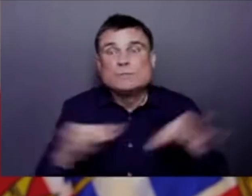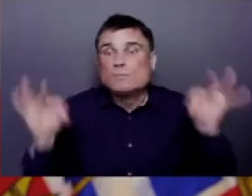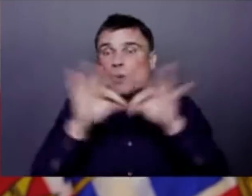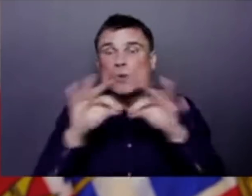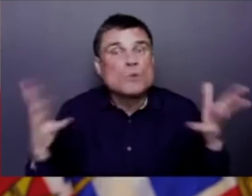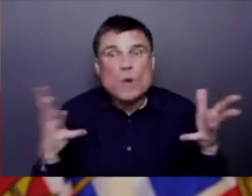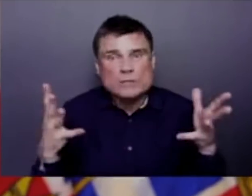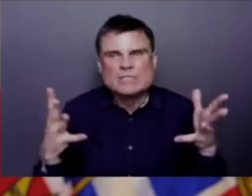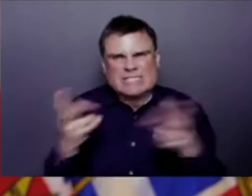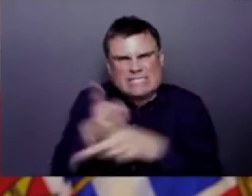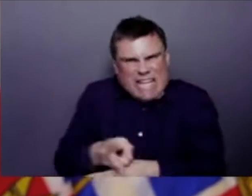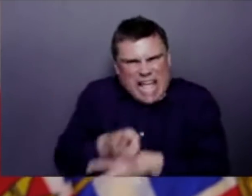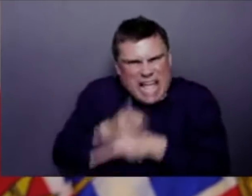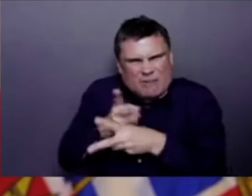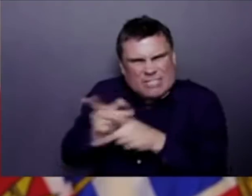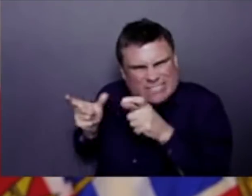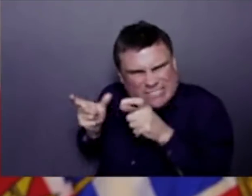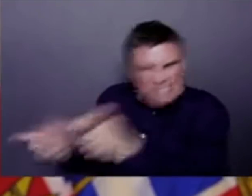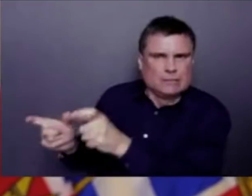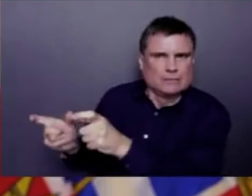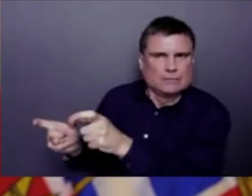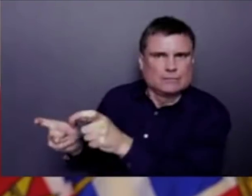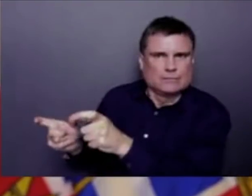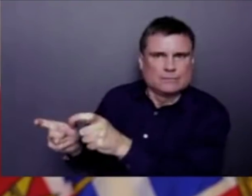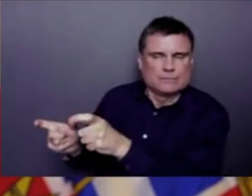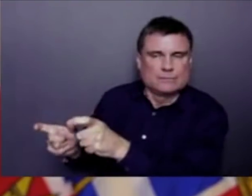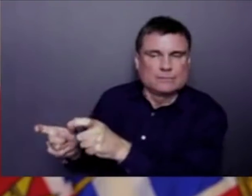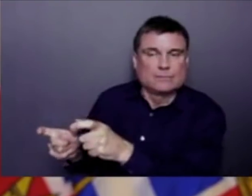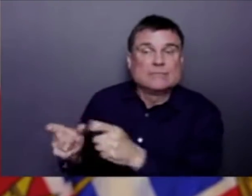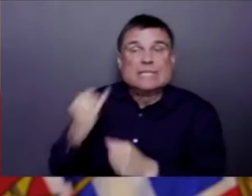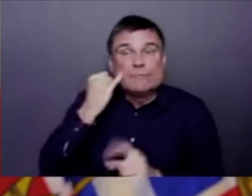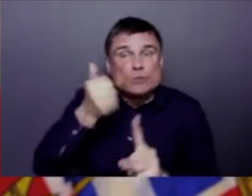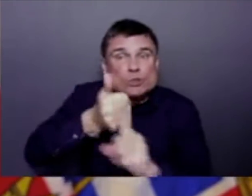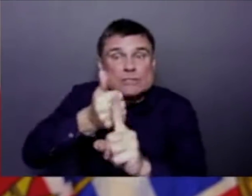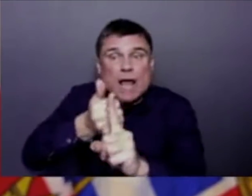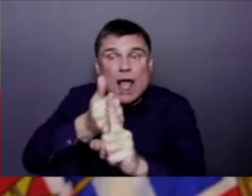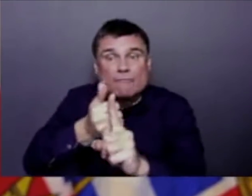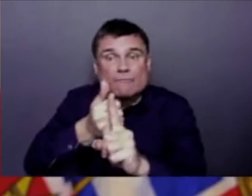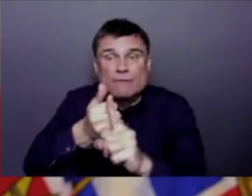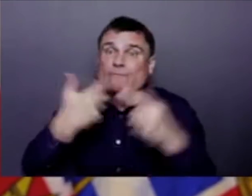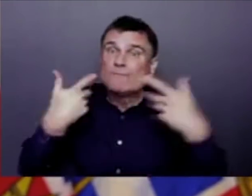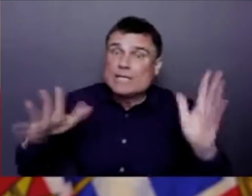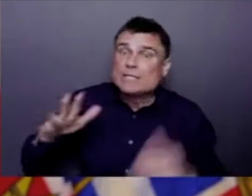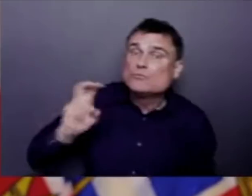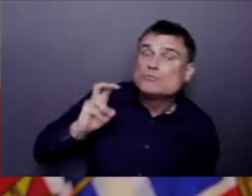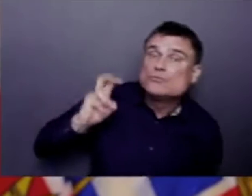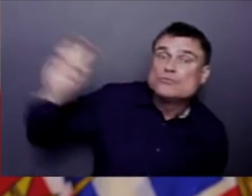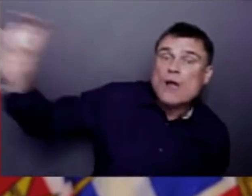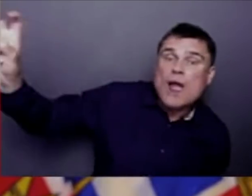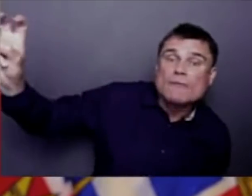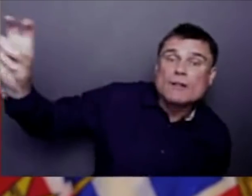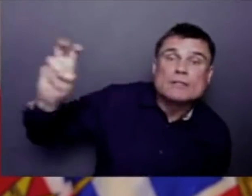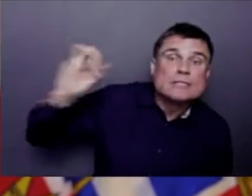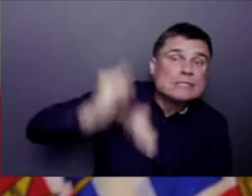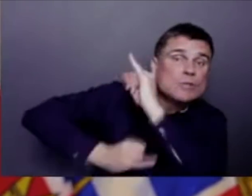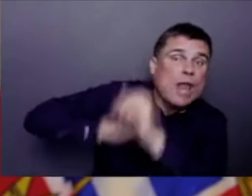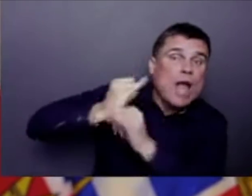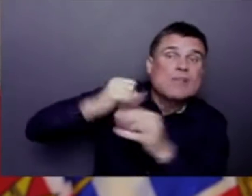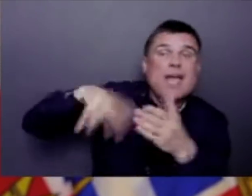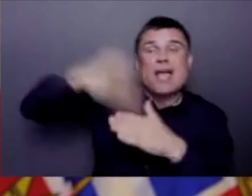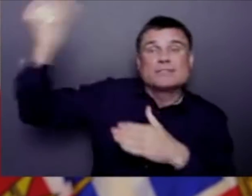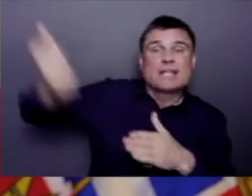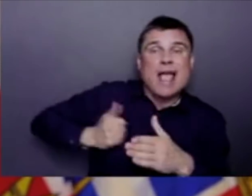that anybody who has traveled internationally, in particular, that you must obey the